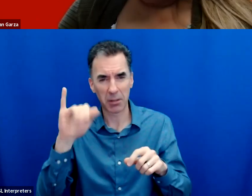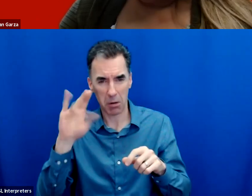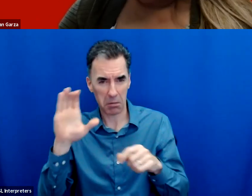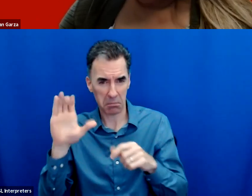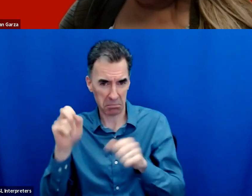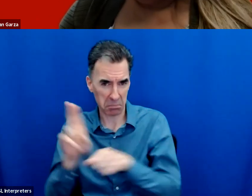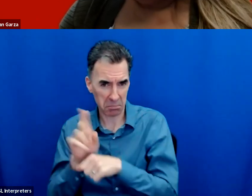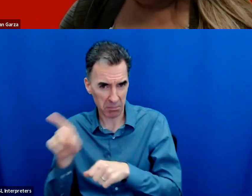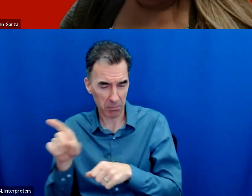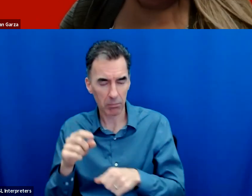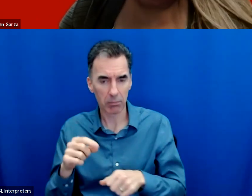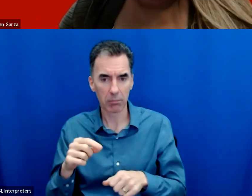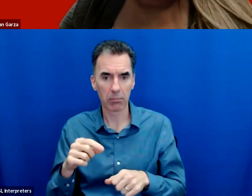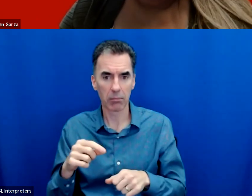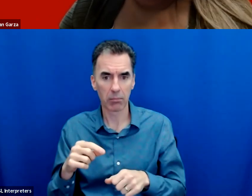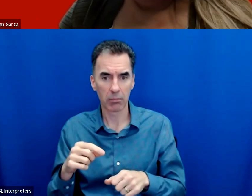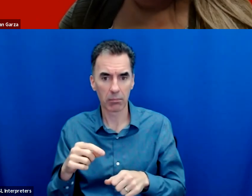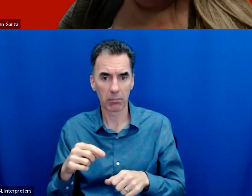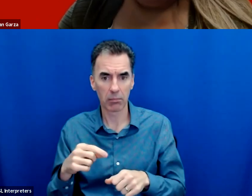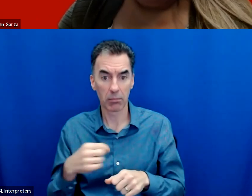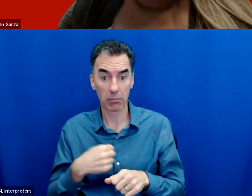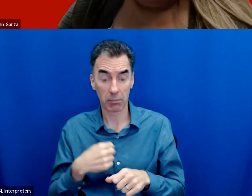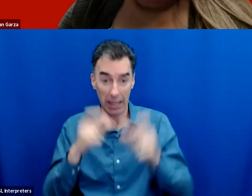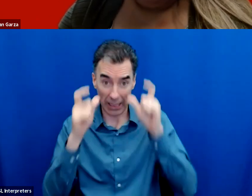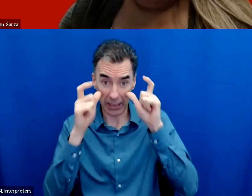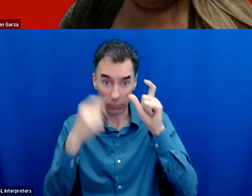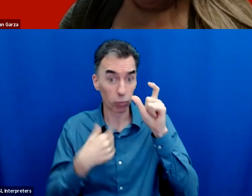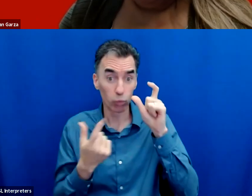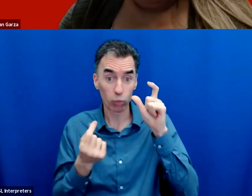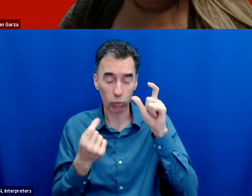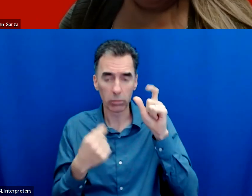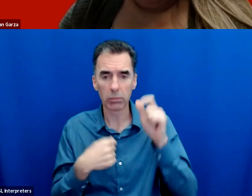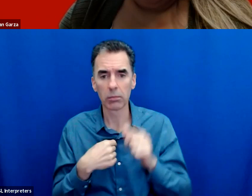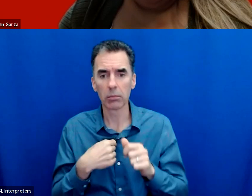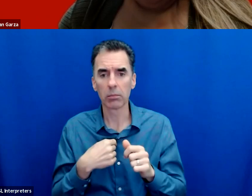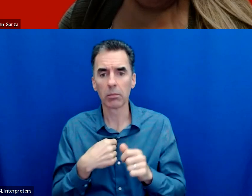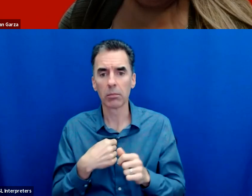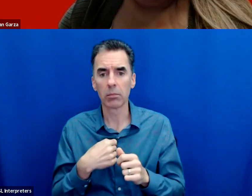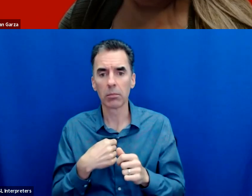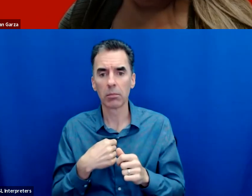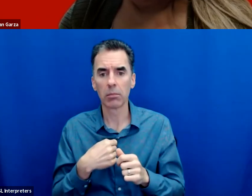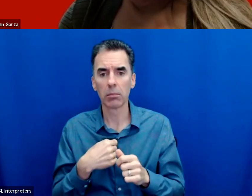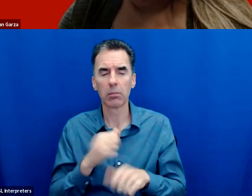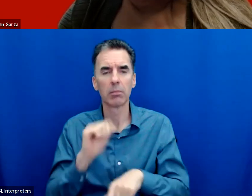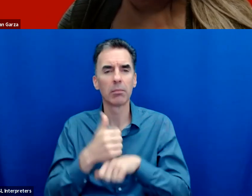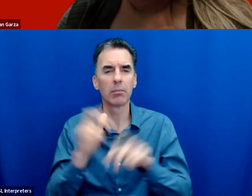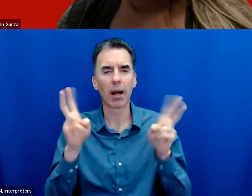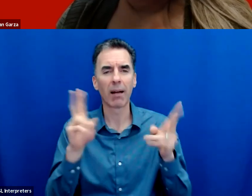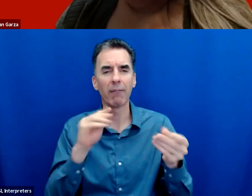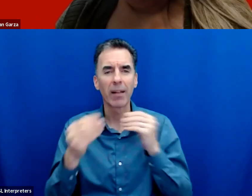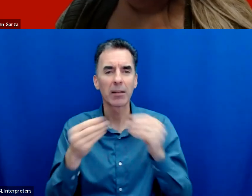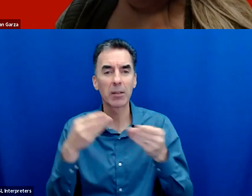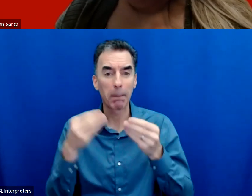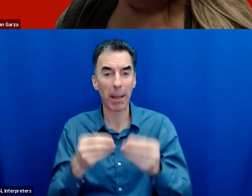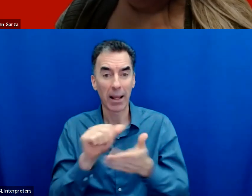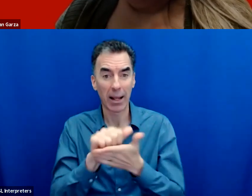which because I wear glasses, I do this often, is I make sure I set up that flexible spending account and have money